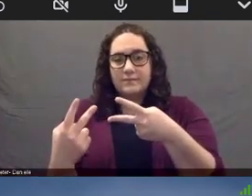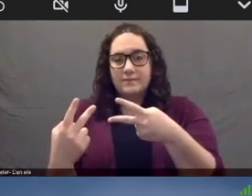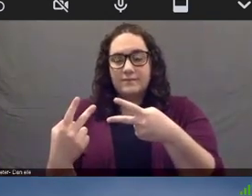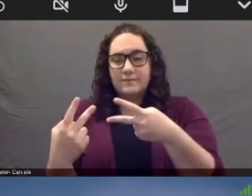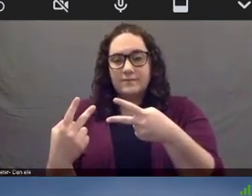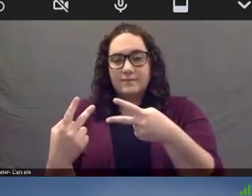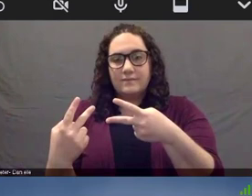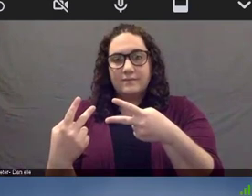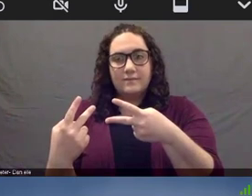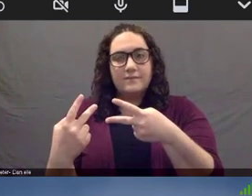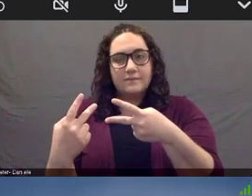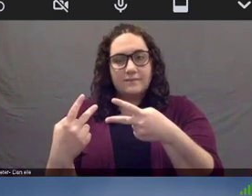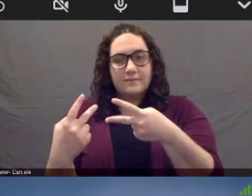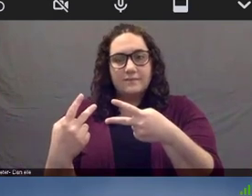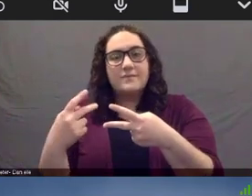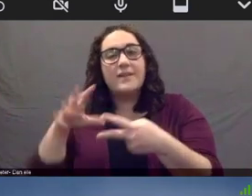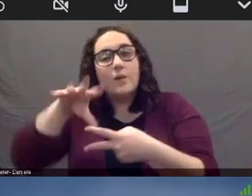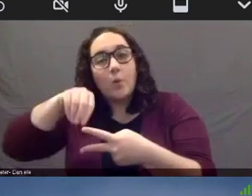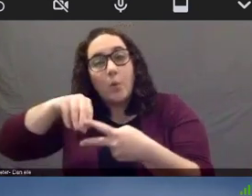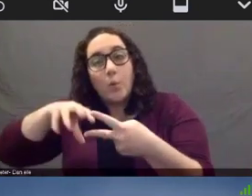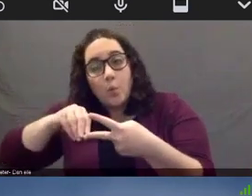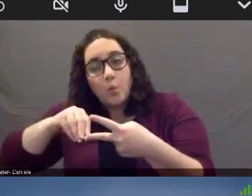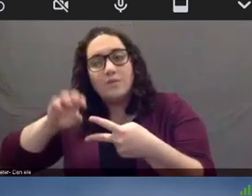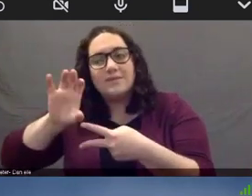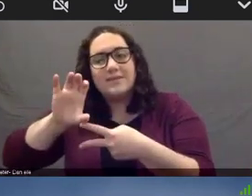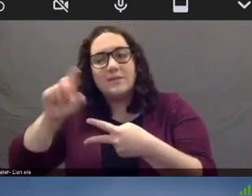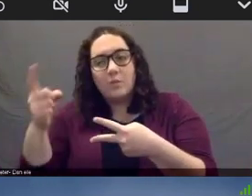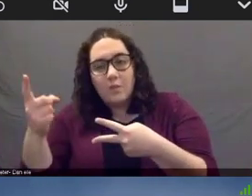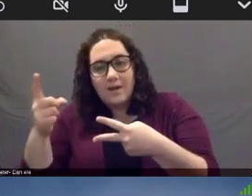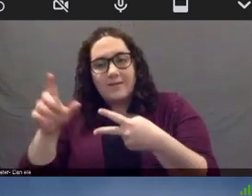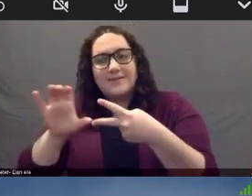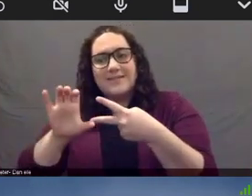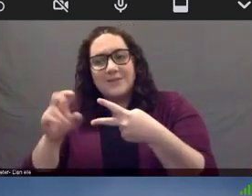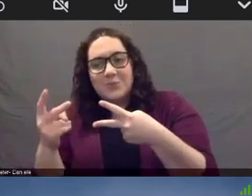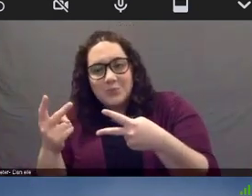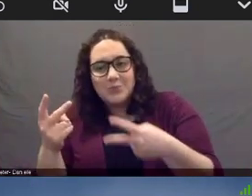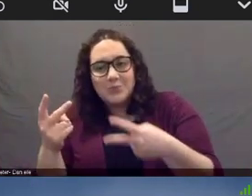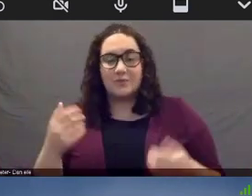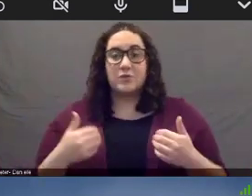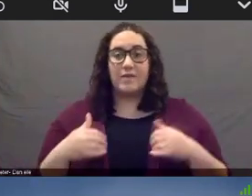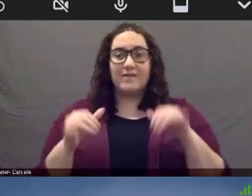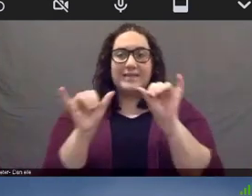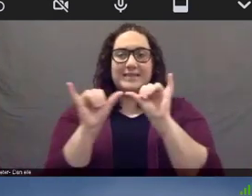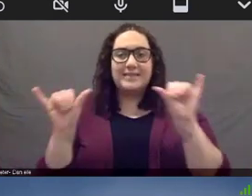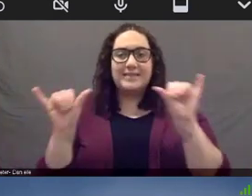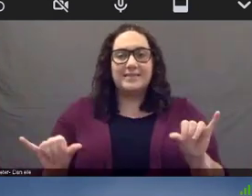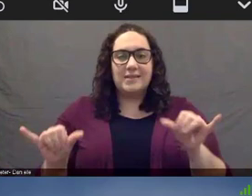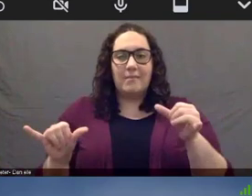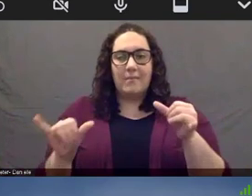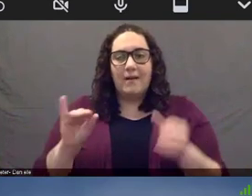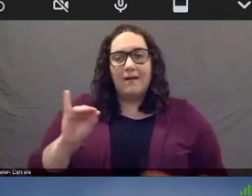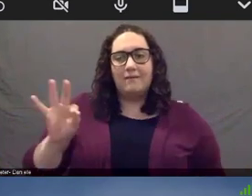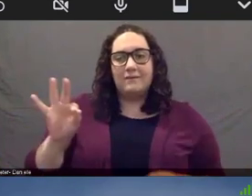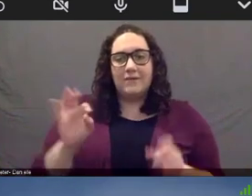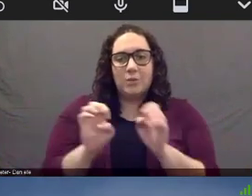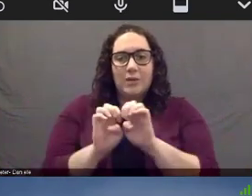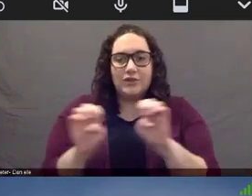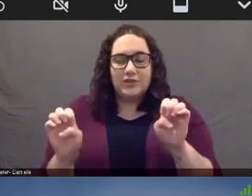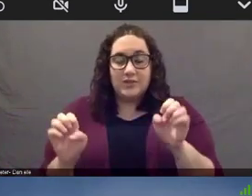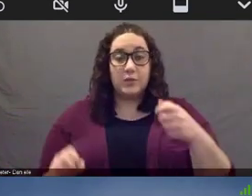of equations. So I could use these two equations to find an expression for